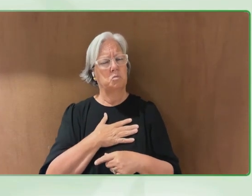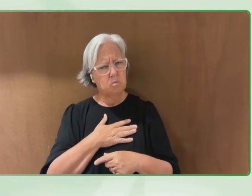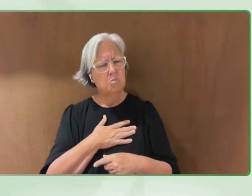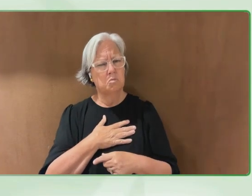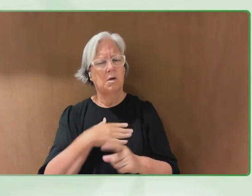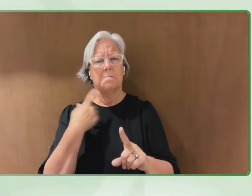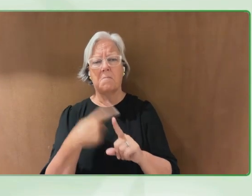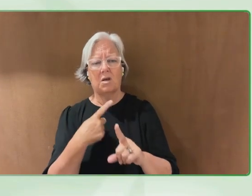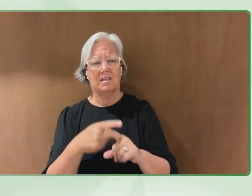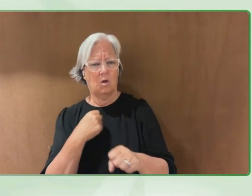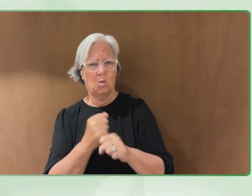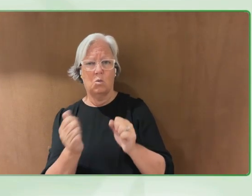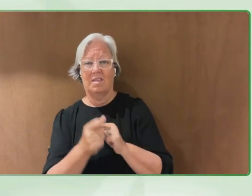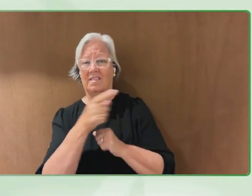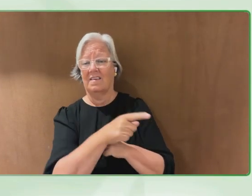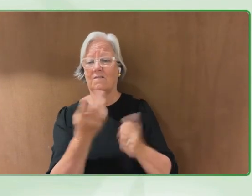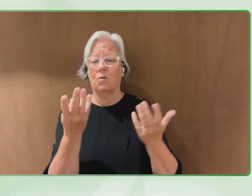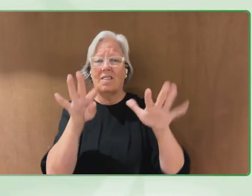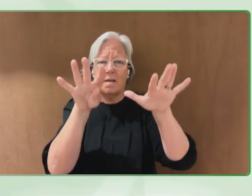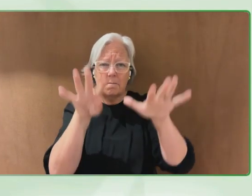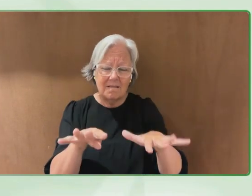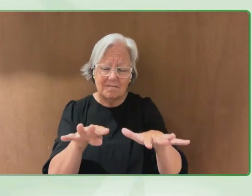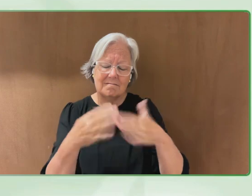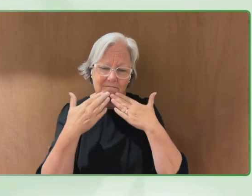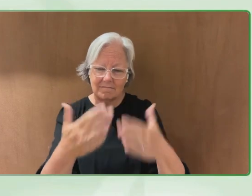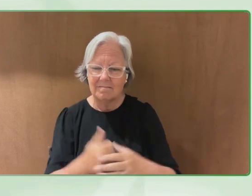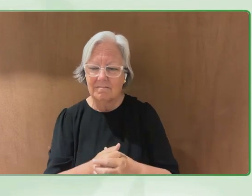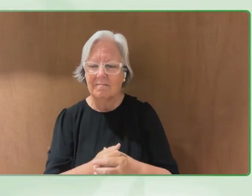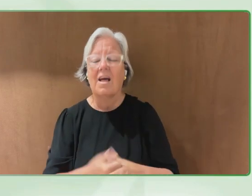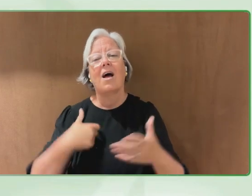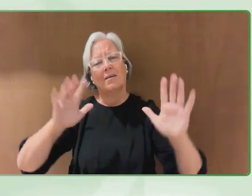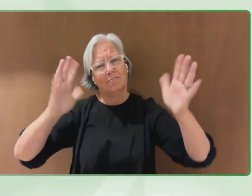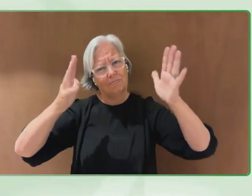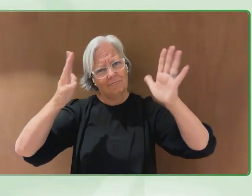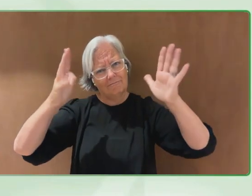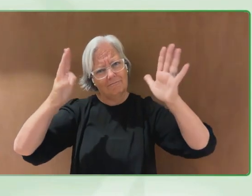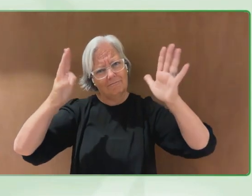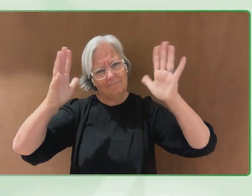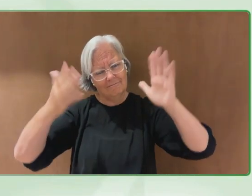9 months. Thank you guys so much. Let's give them another round of applause. They deserve it.